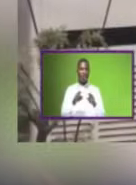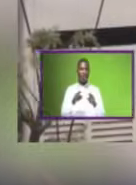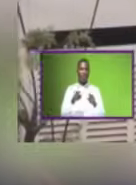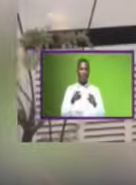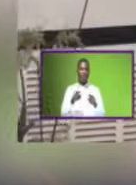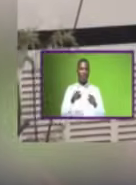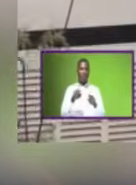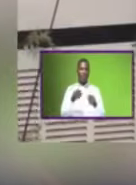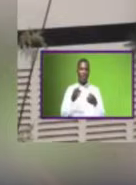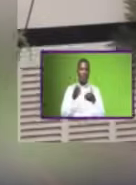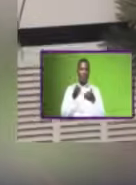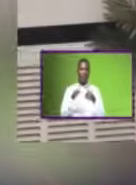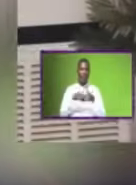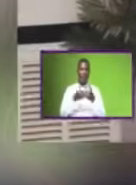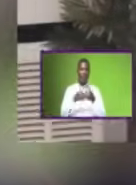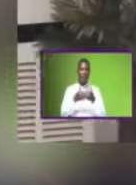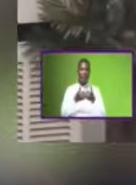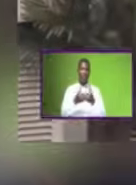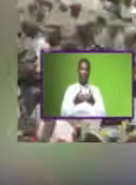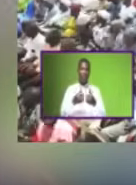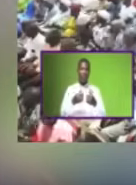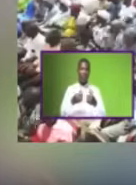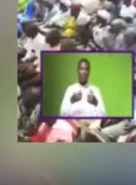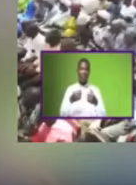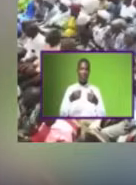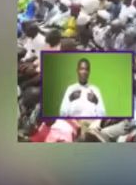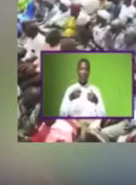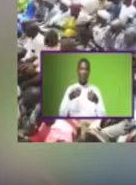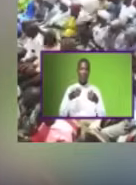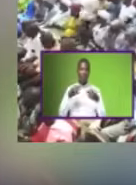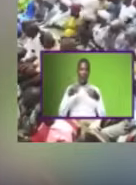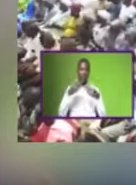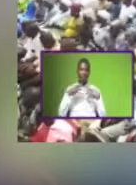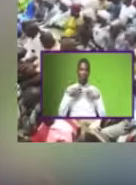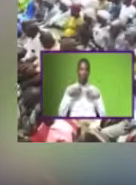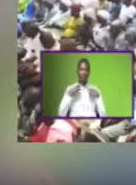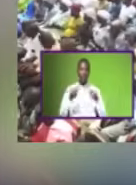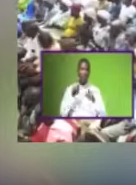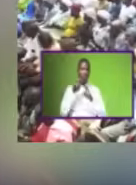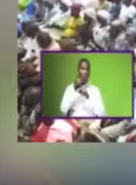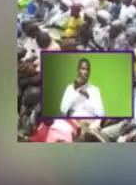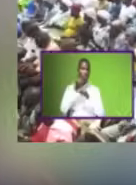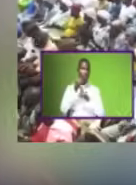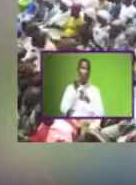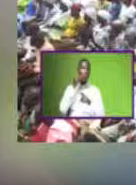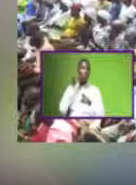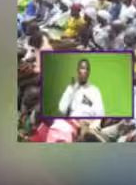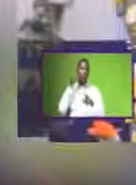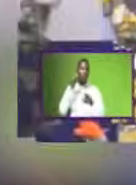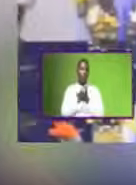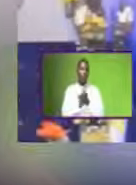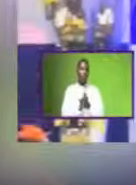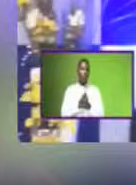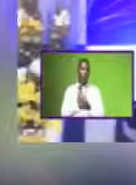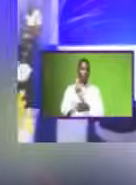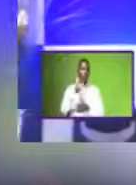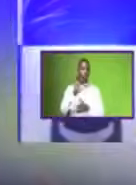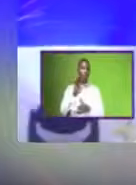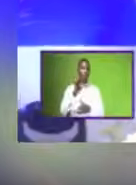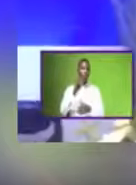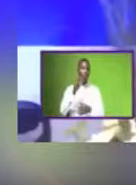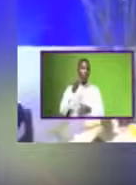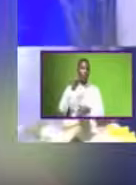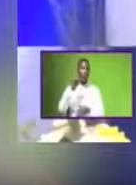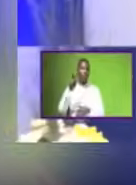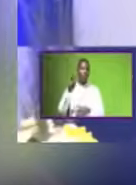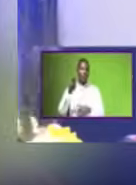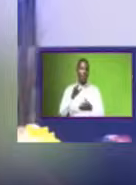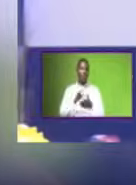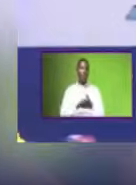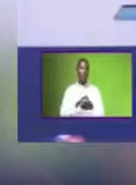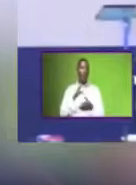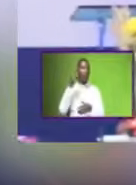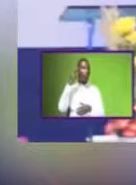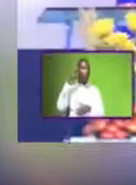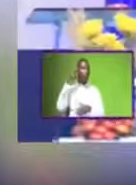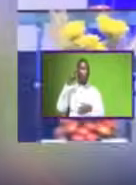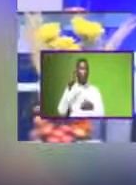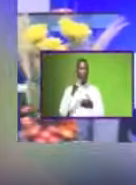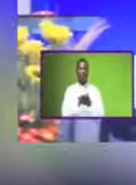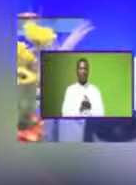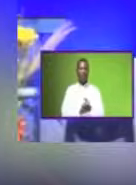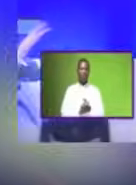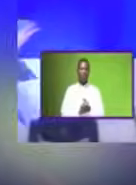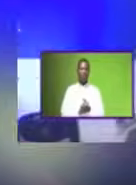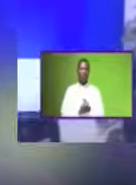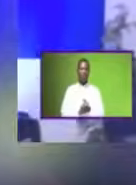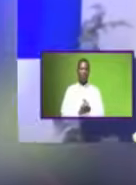God. How healing shall occur in your own room. Wow, TV, so radio, so. On your